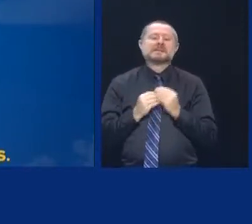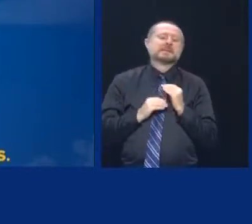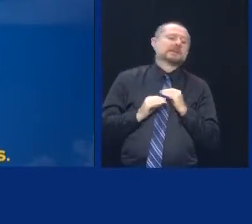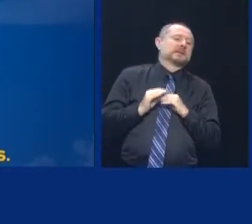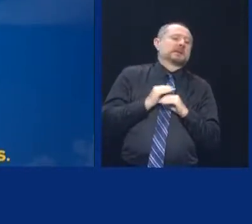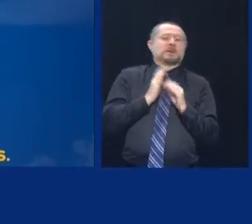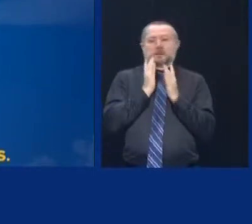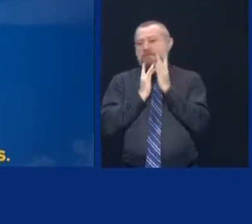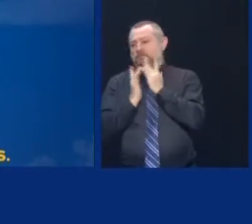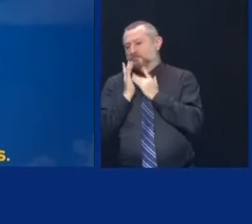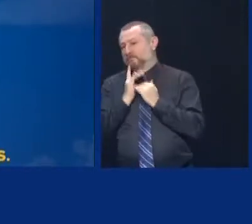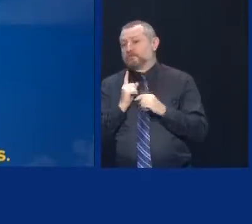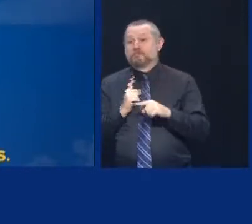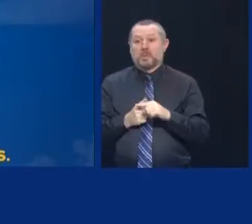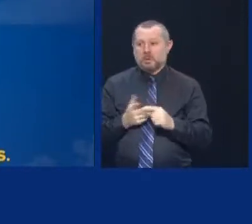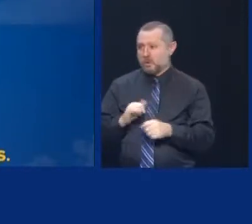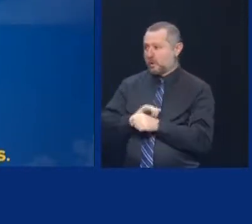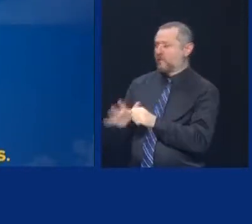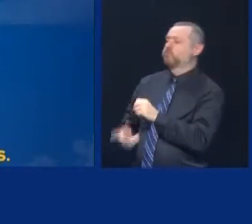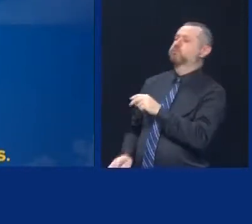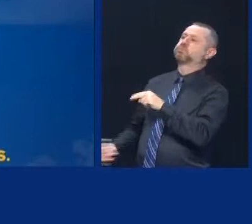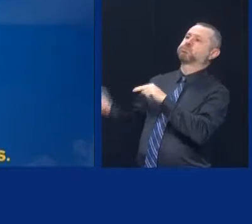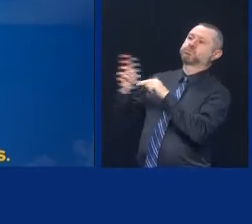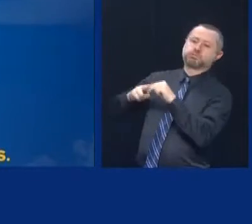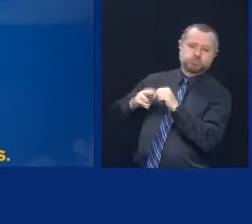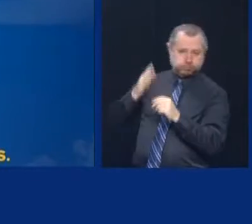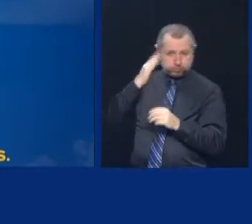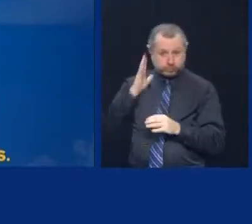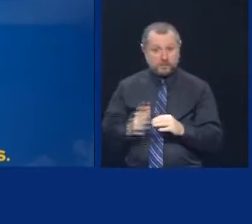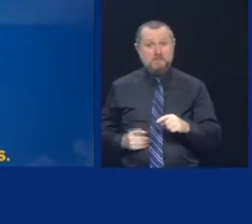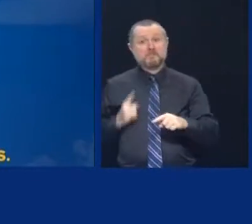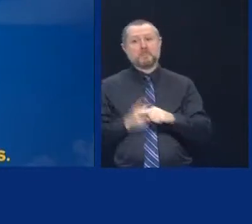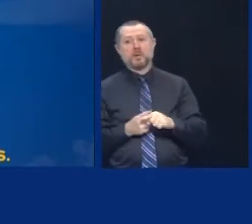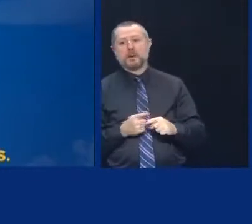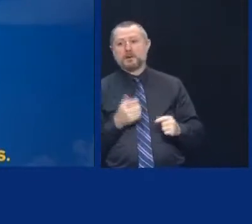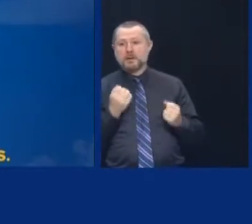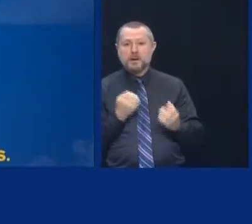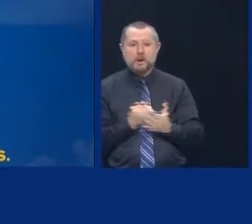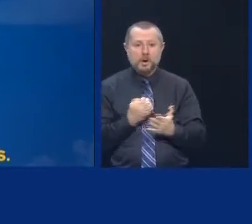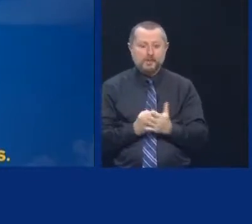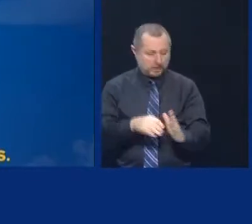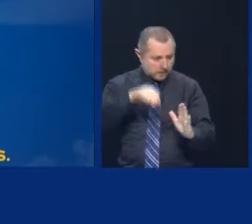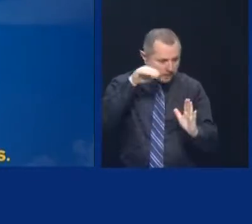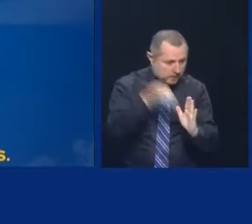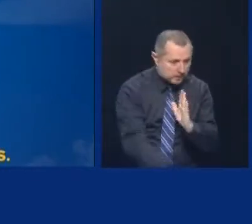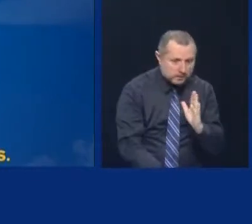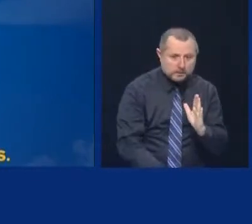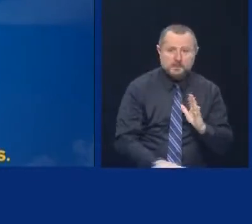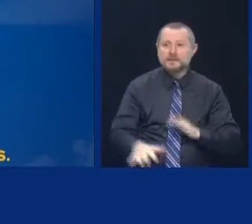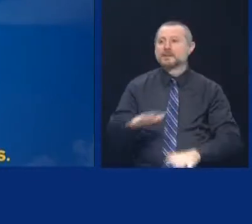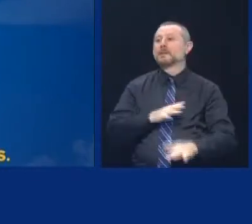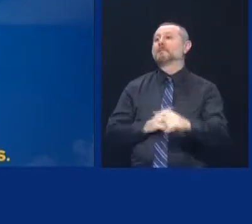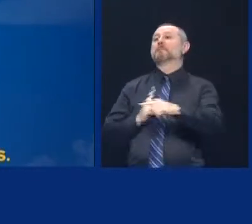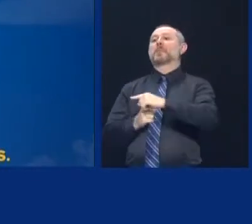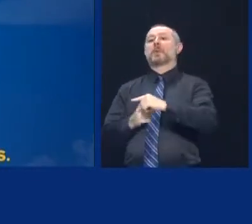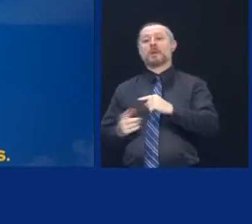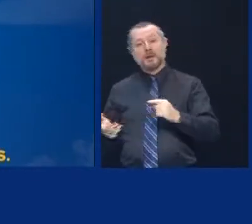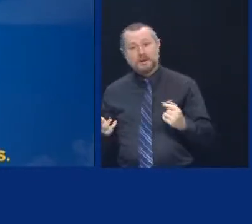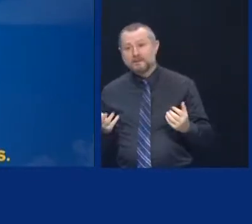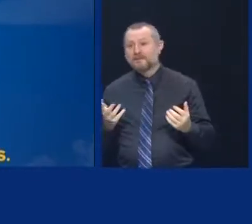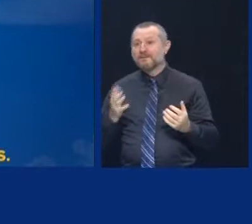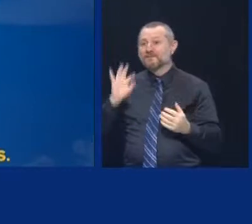of COVID and on top of what's happened with the economy and on top of the fact that the federal government still